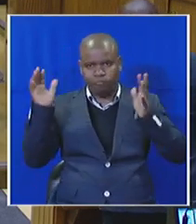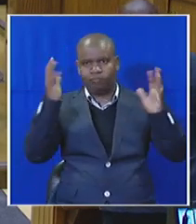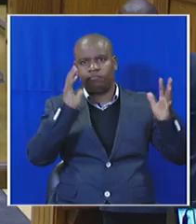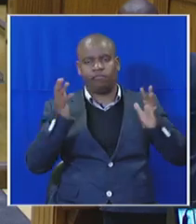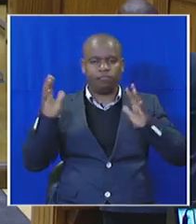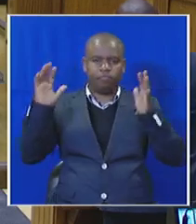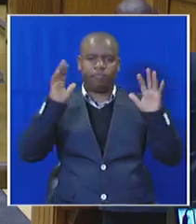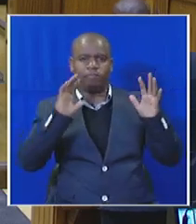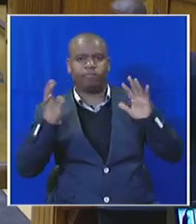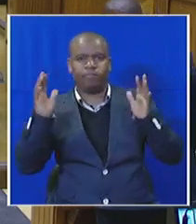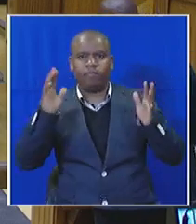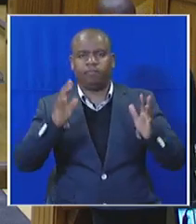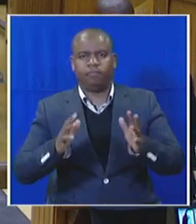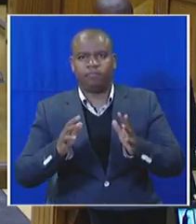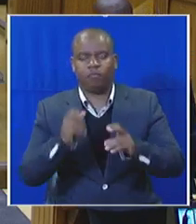Honorable members,